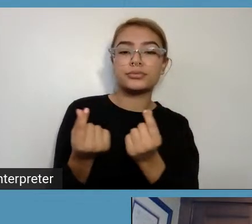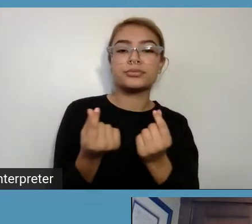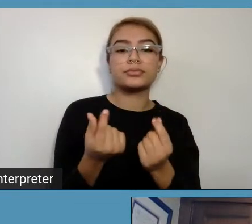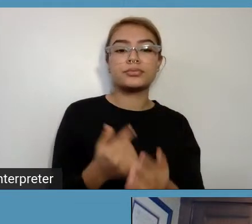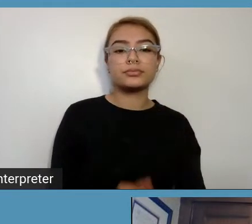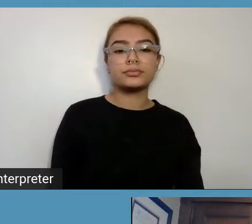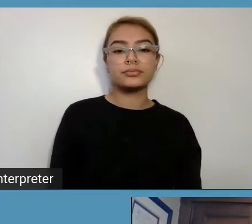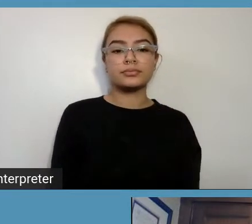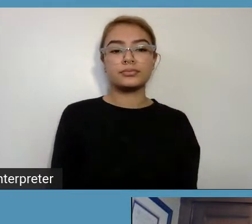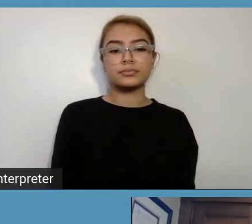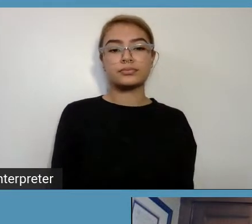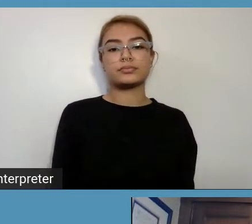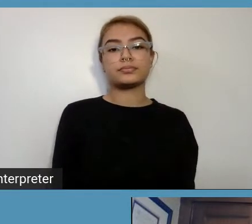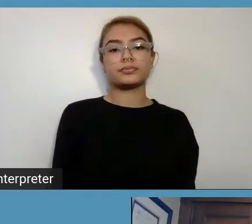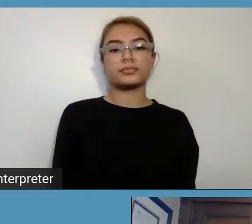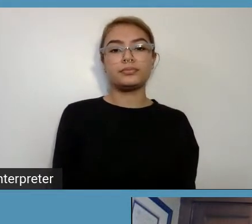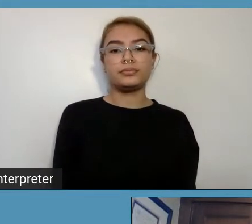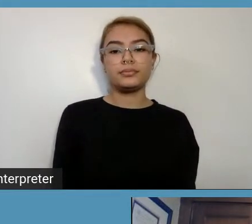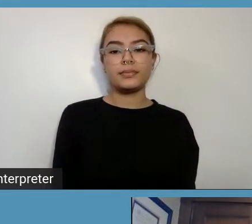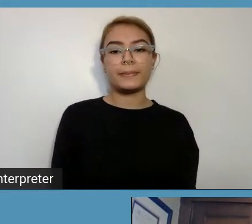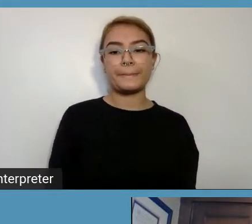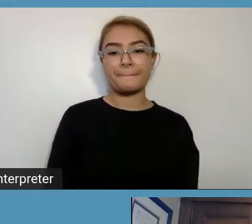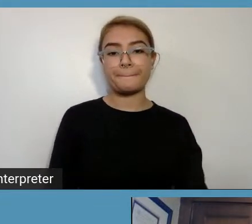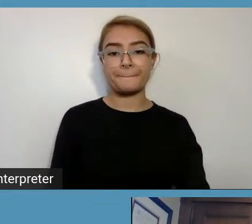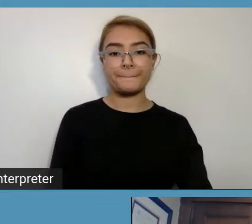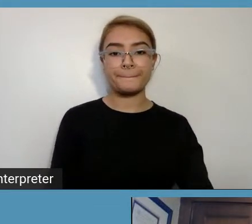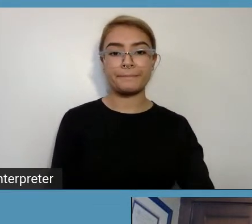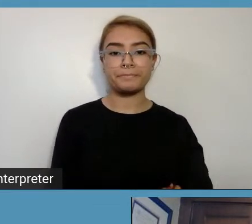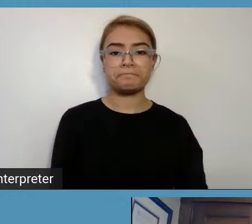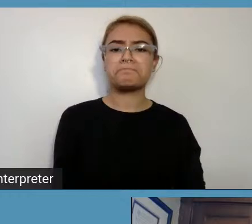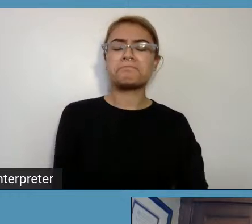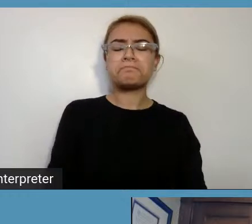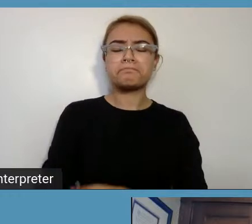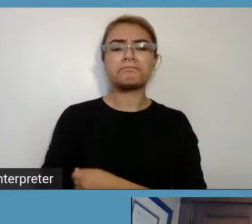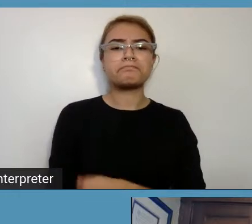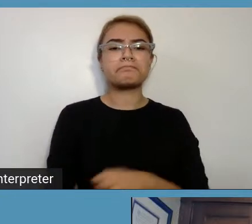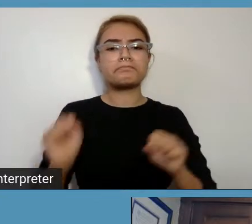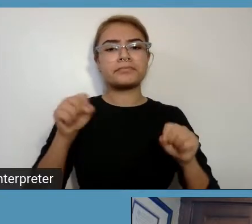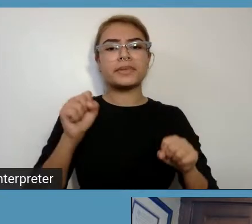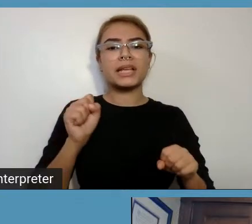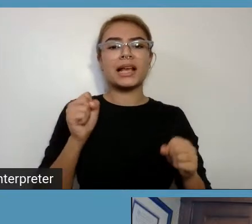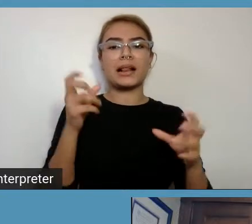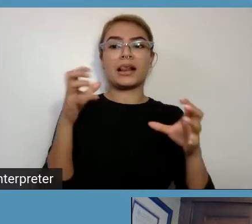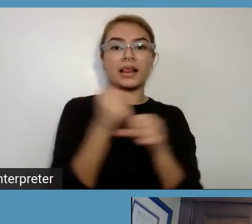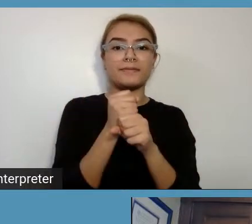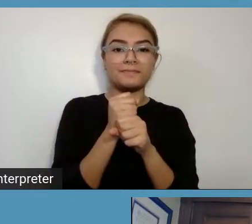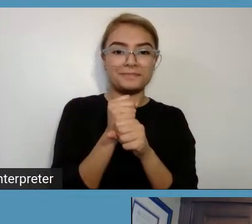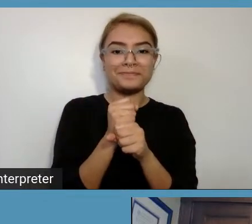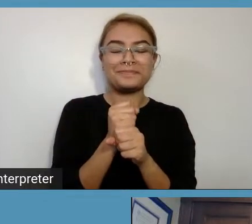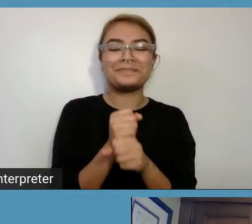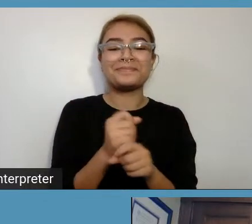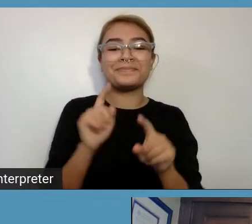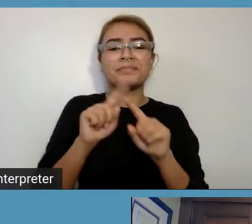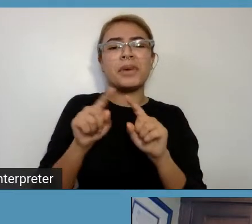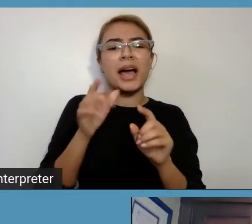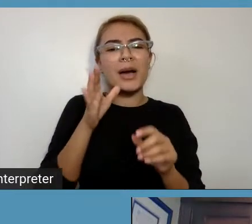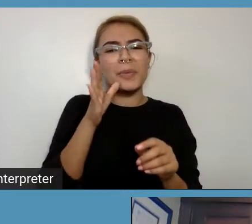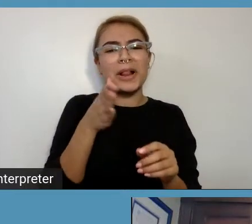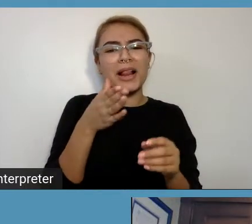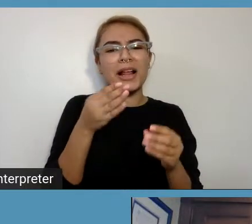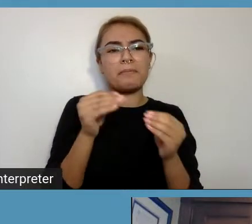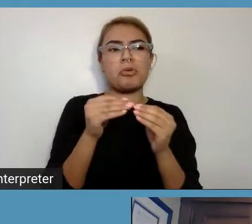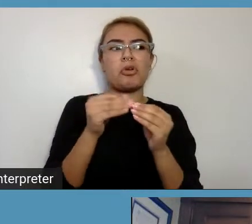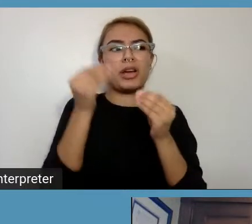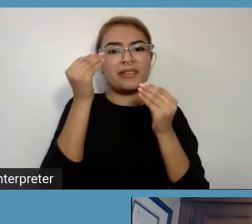apply to your institution? Sure, I'll give you that. I'll give you the really condensed version, and then again, I'm happy to send more information